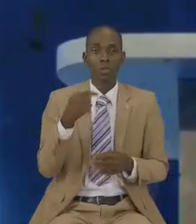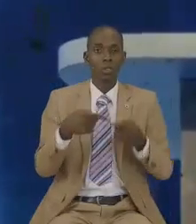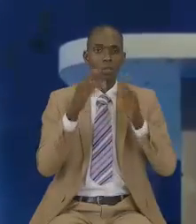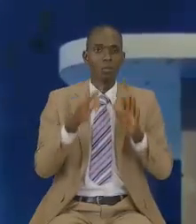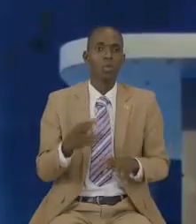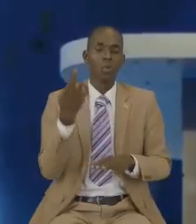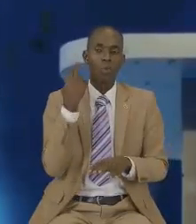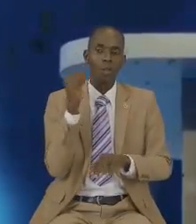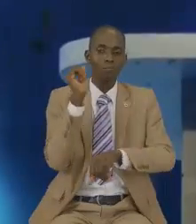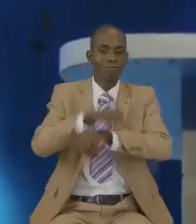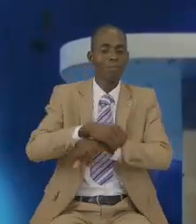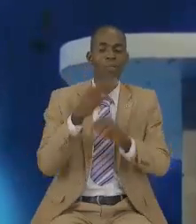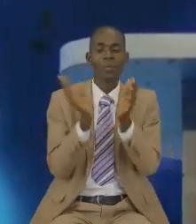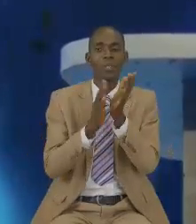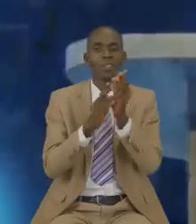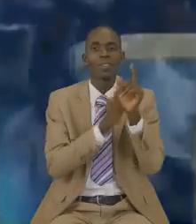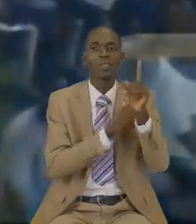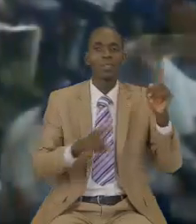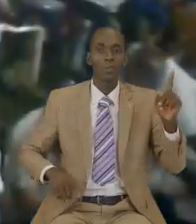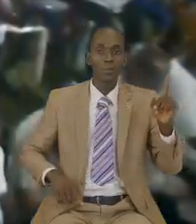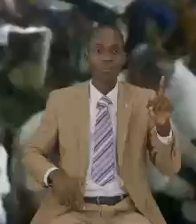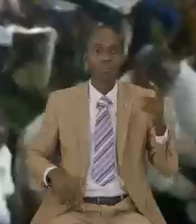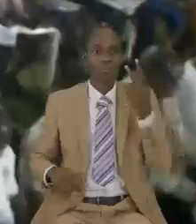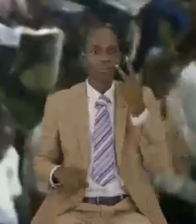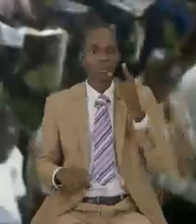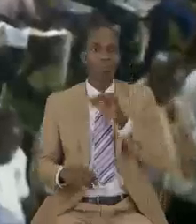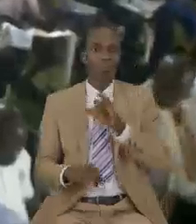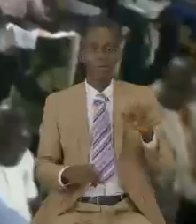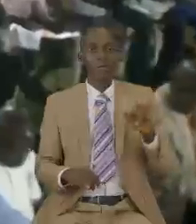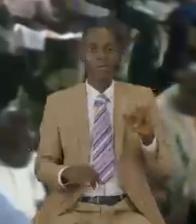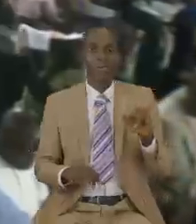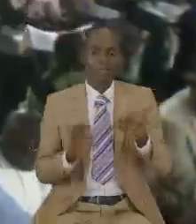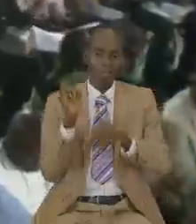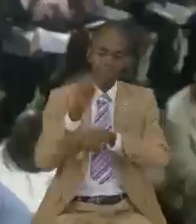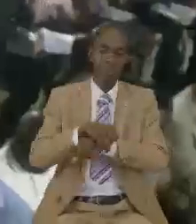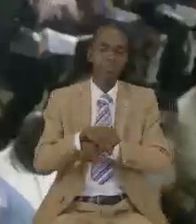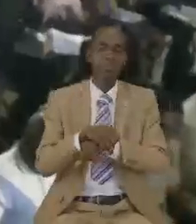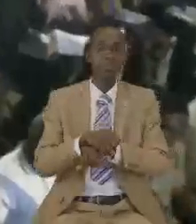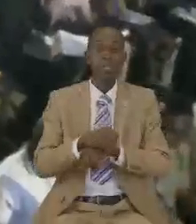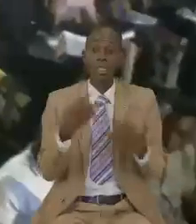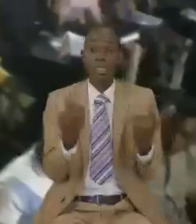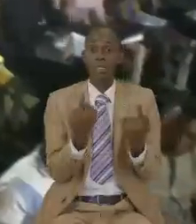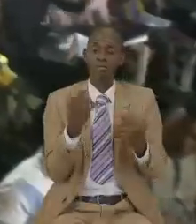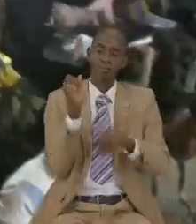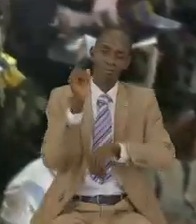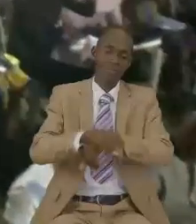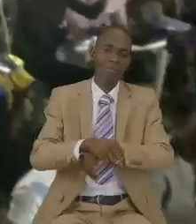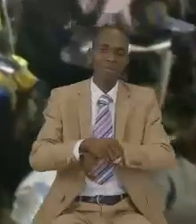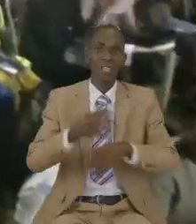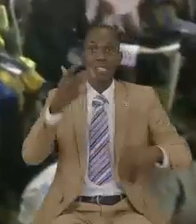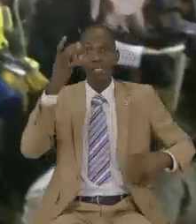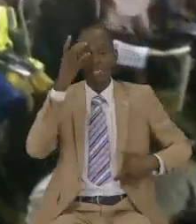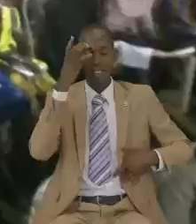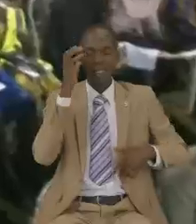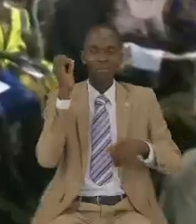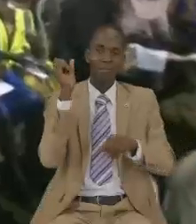subdued, praise the Lord. Sin subdued. Sickness subdued.